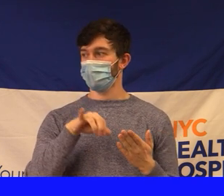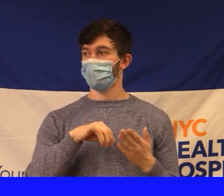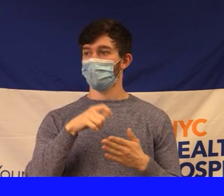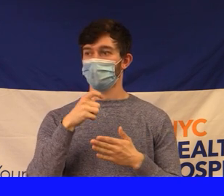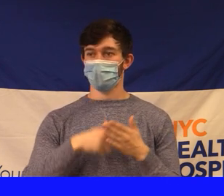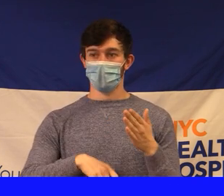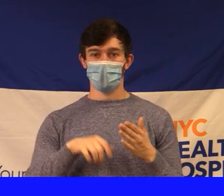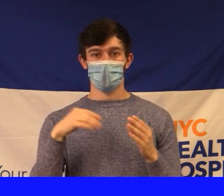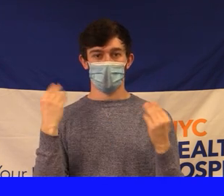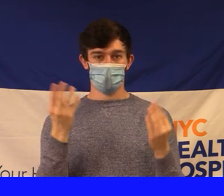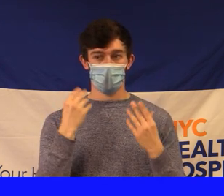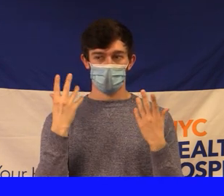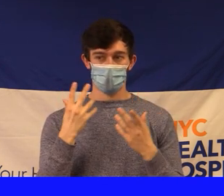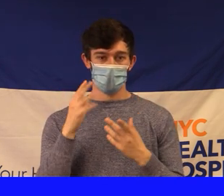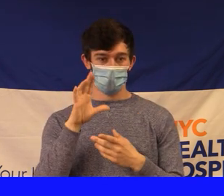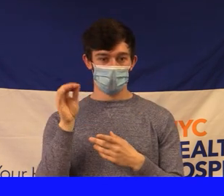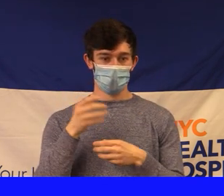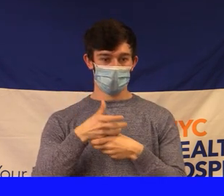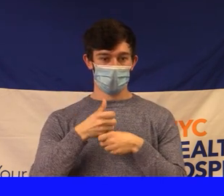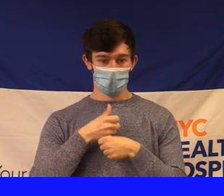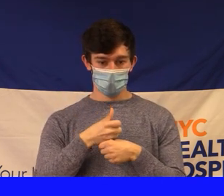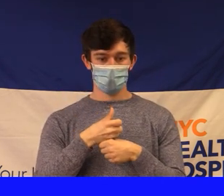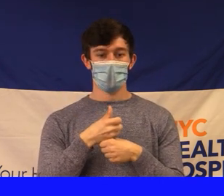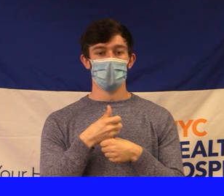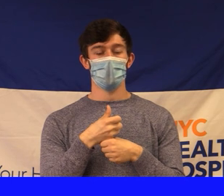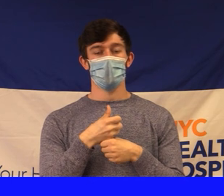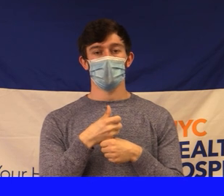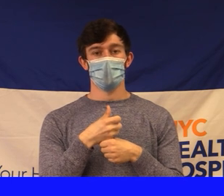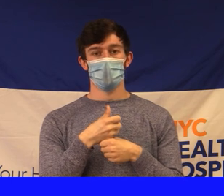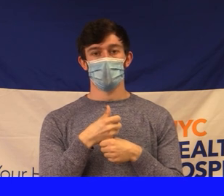that ambulance companies received. For